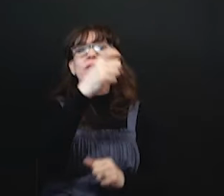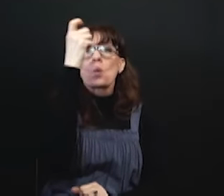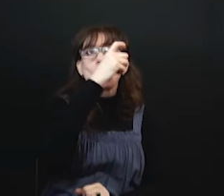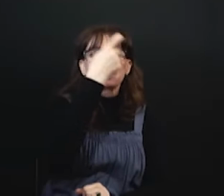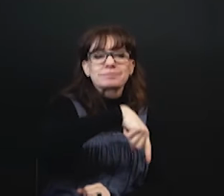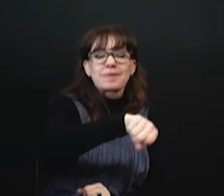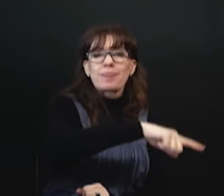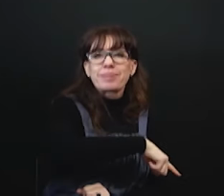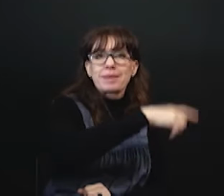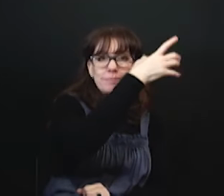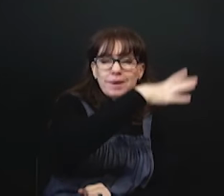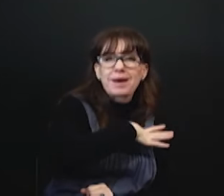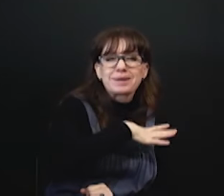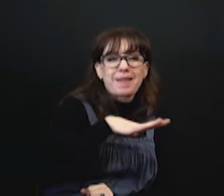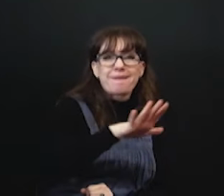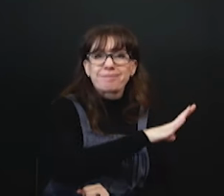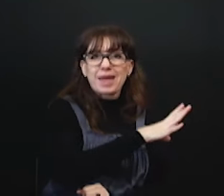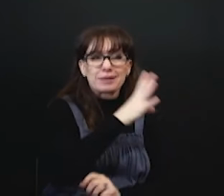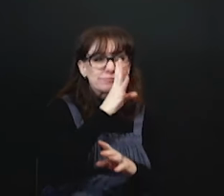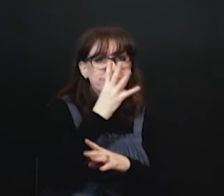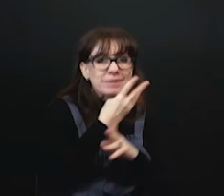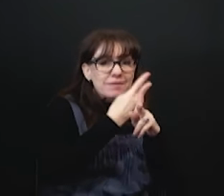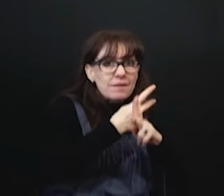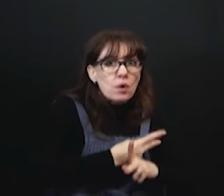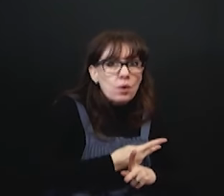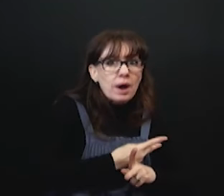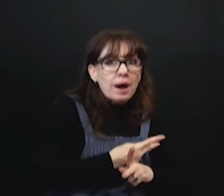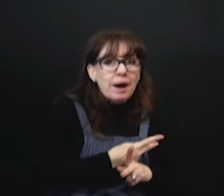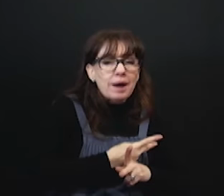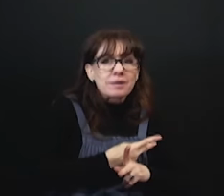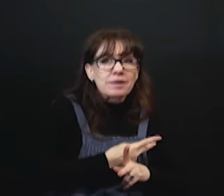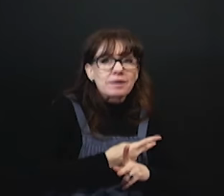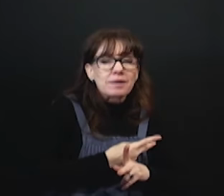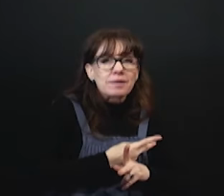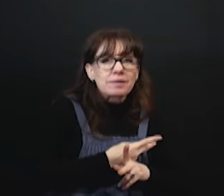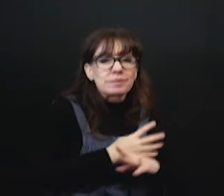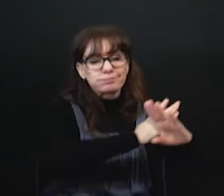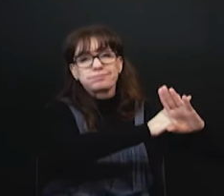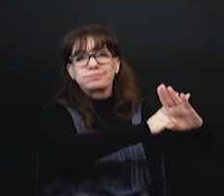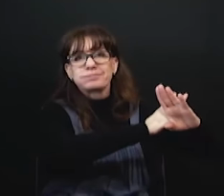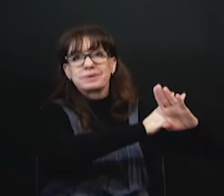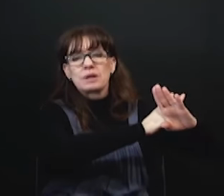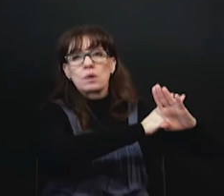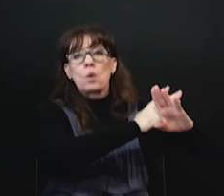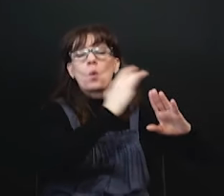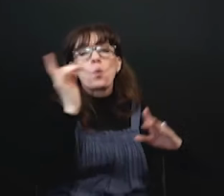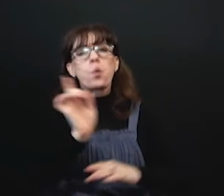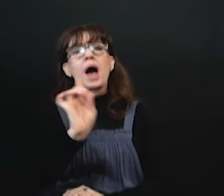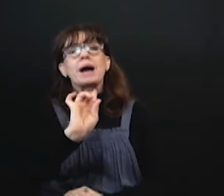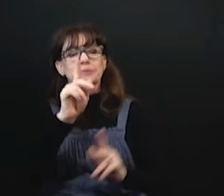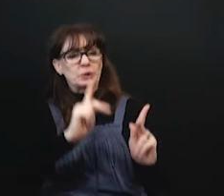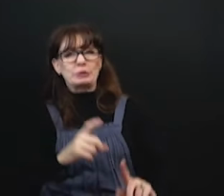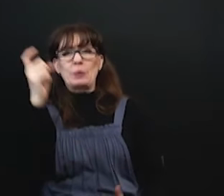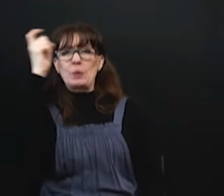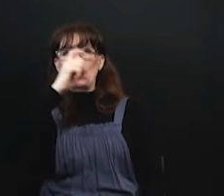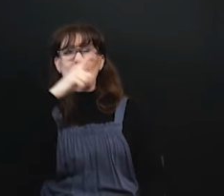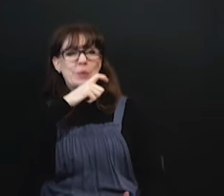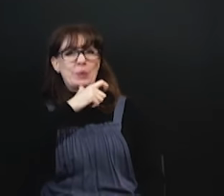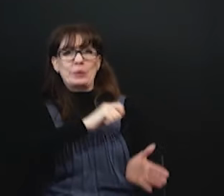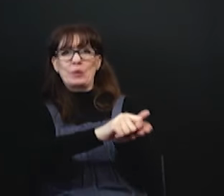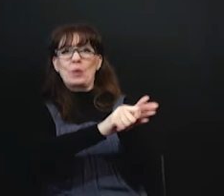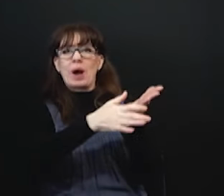wise, and the discernment of the discerning I will thwart. Where is the one who is wise? Where is the